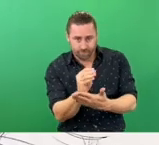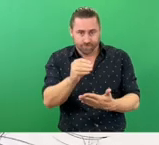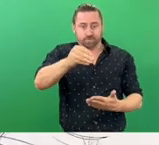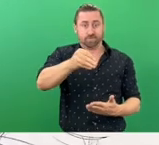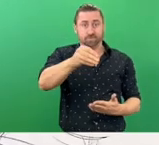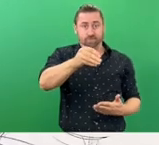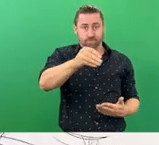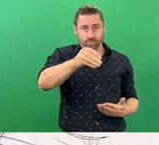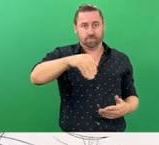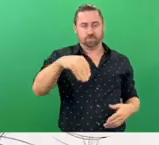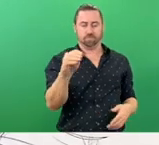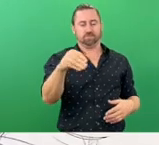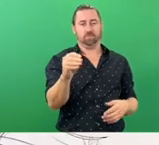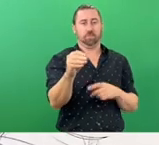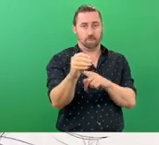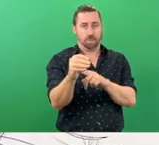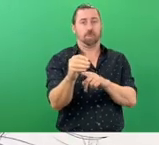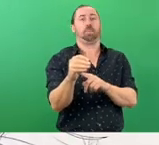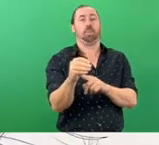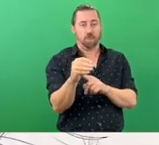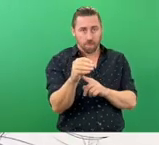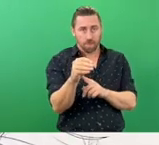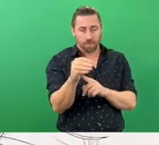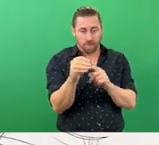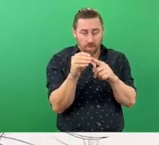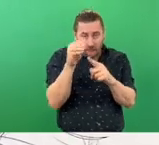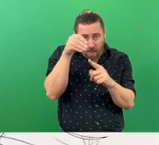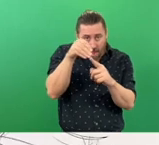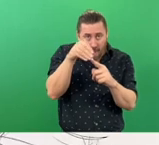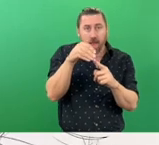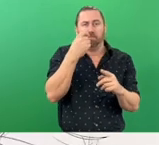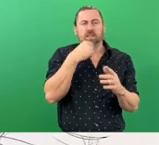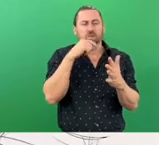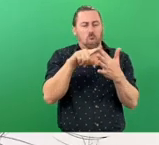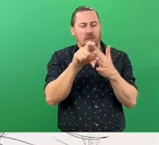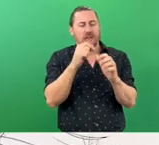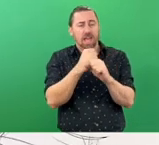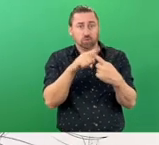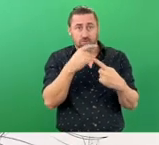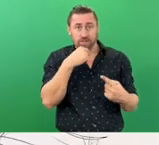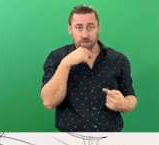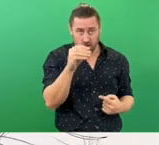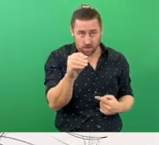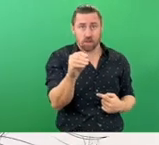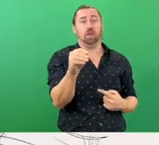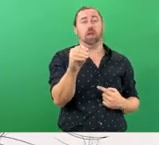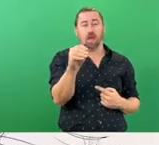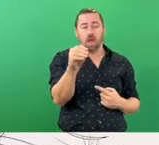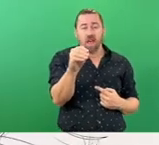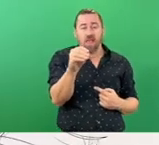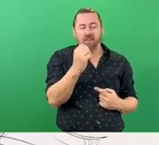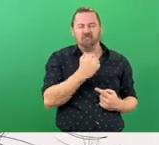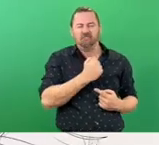hand lifted. I'm going to keep it nice and loose, but I'm going to get up on that edge of the pencil, and I'm going to bring in that detail